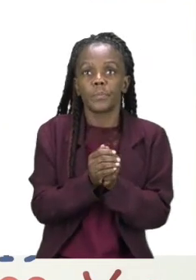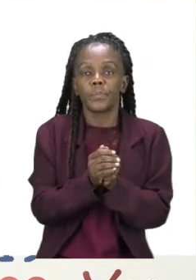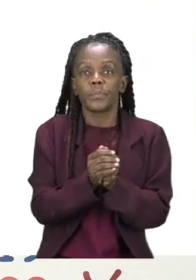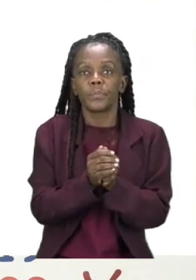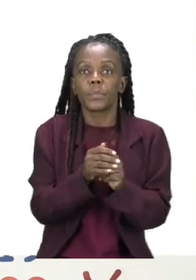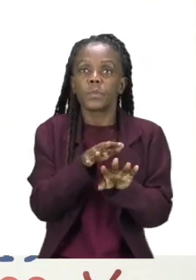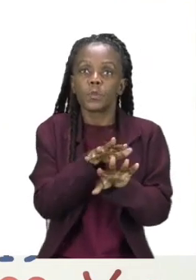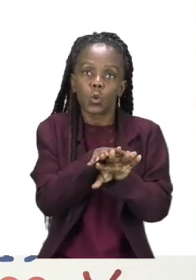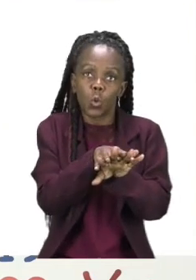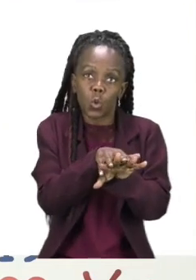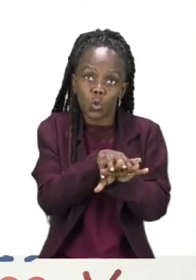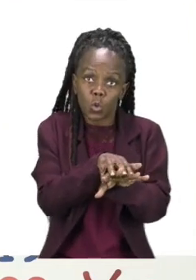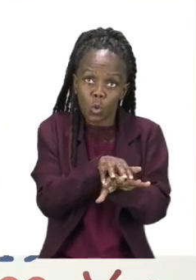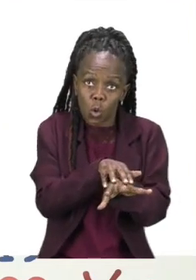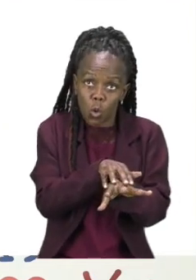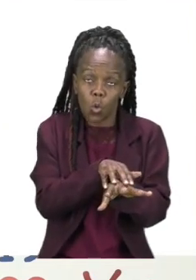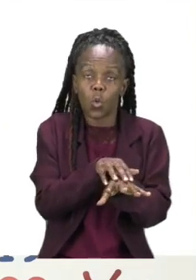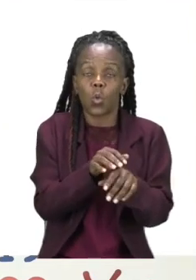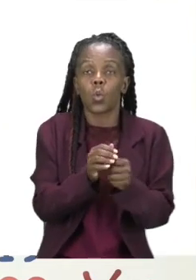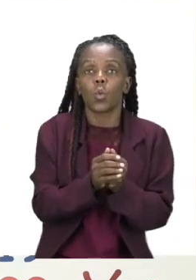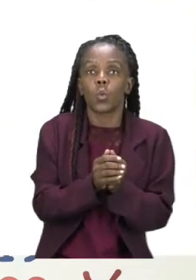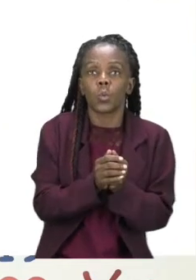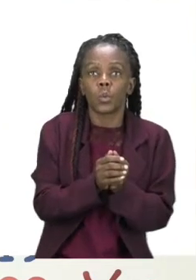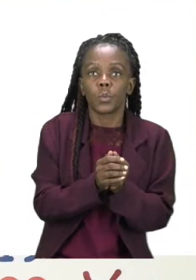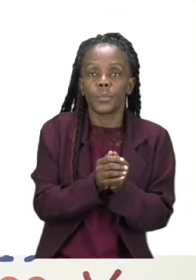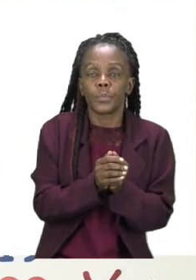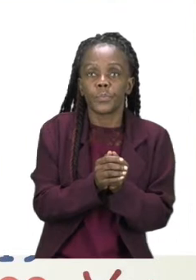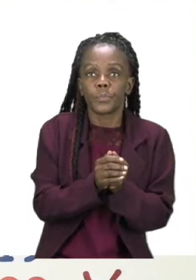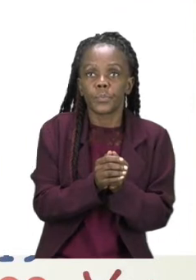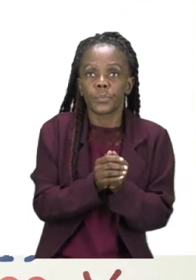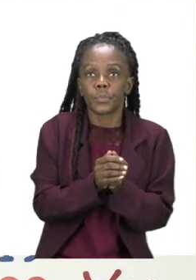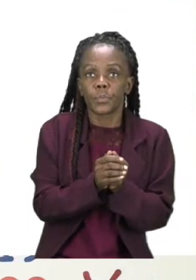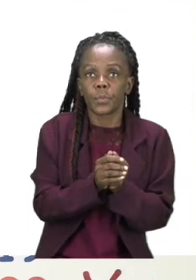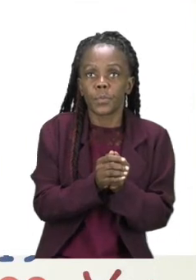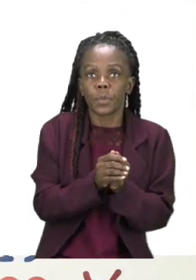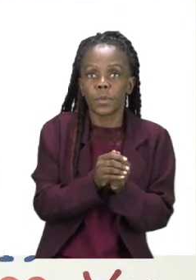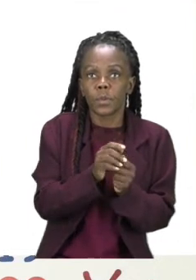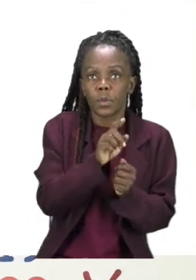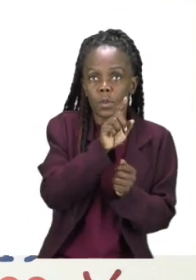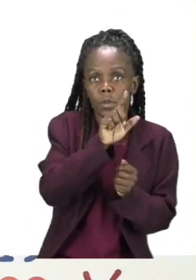So that is our word B for blow. Now we are doing the